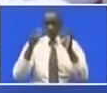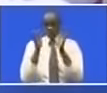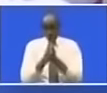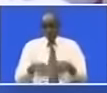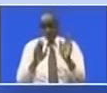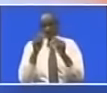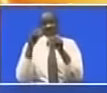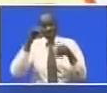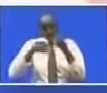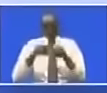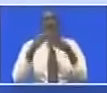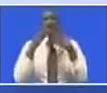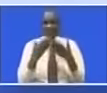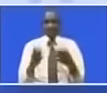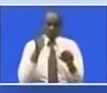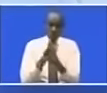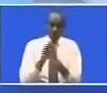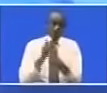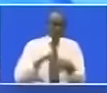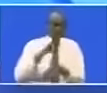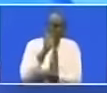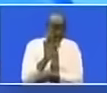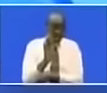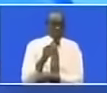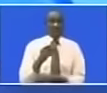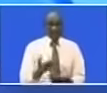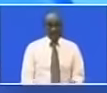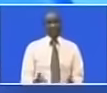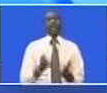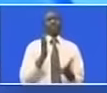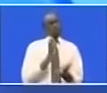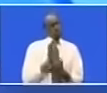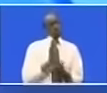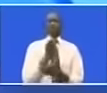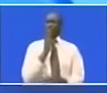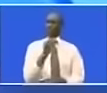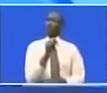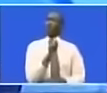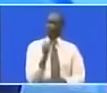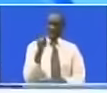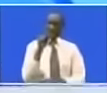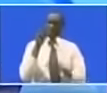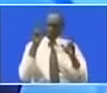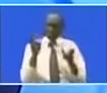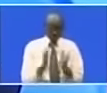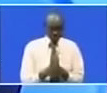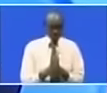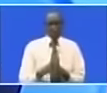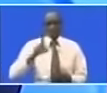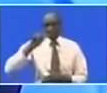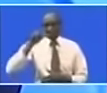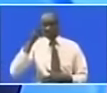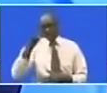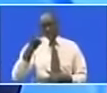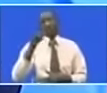coverage of this election. Thank you very much, sir, for your time tonight. And we're getting quite a bit of feedback on that issue. We'll be reading in your tweets. Wesley